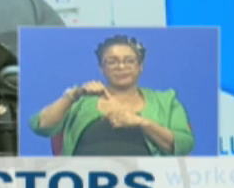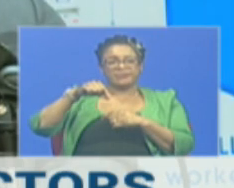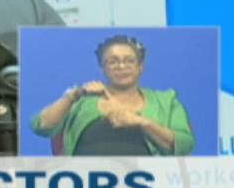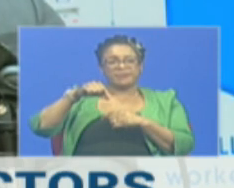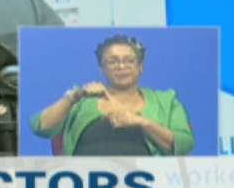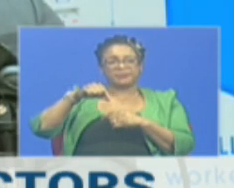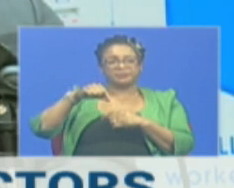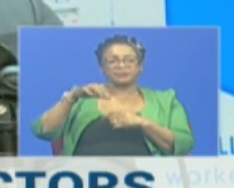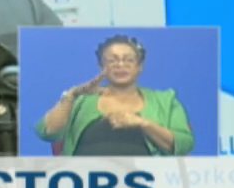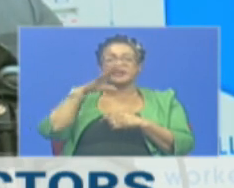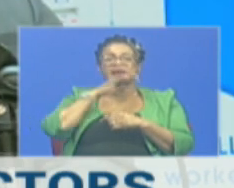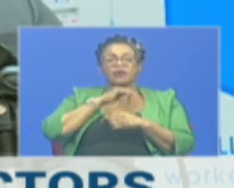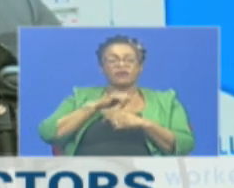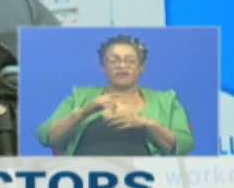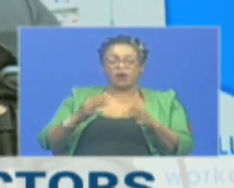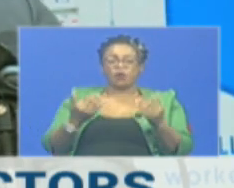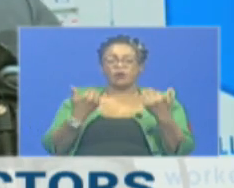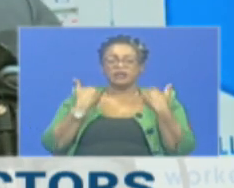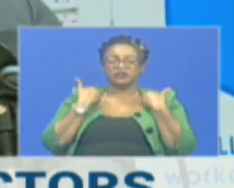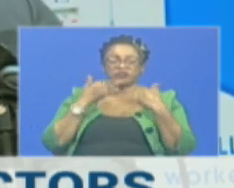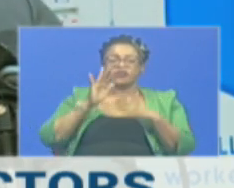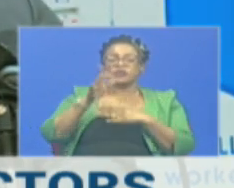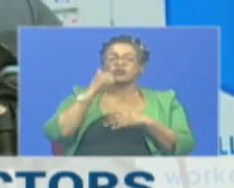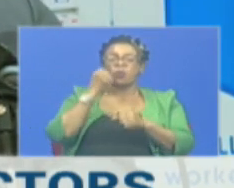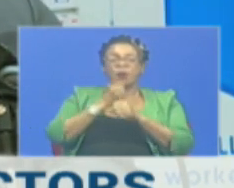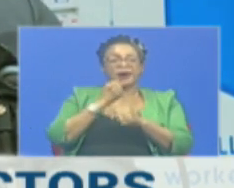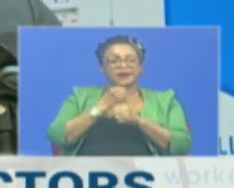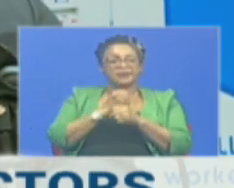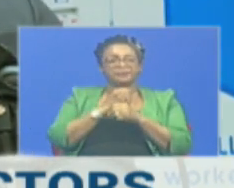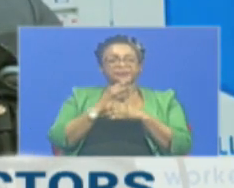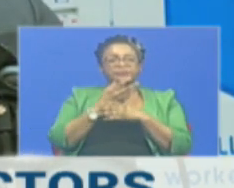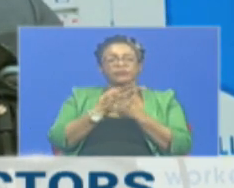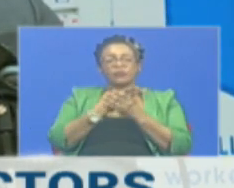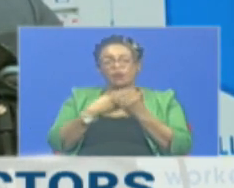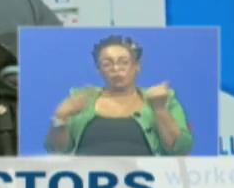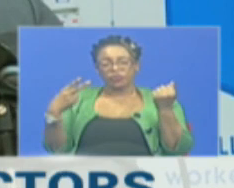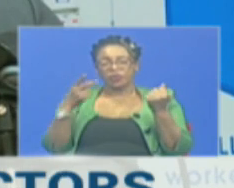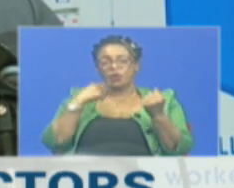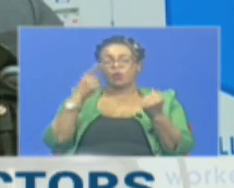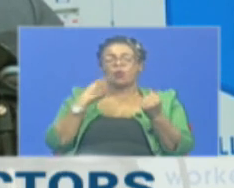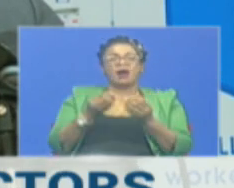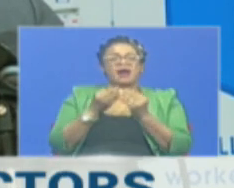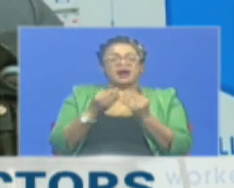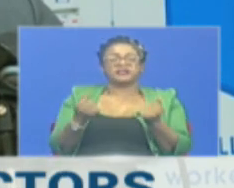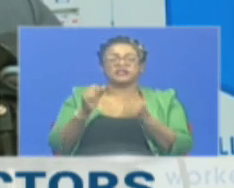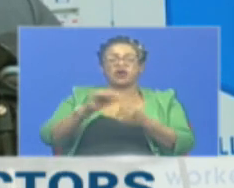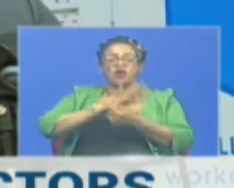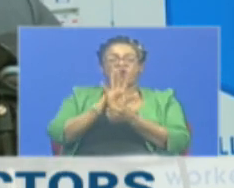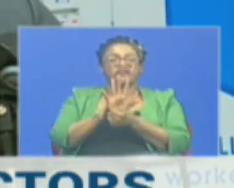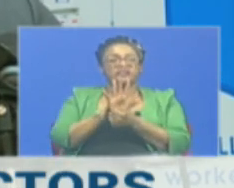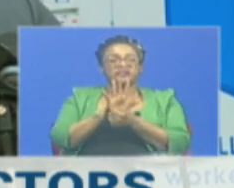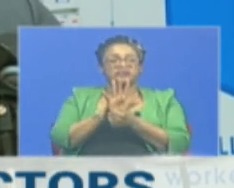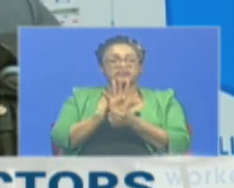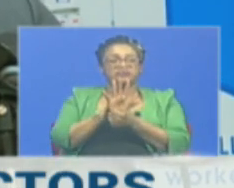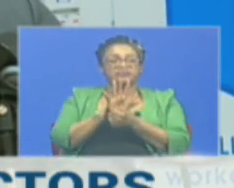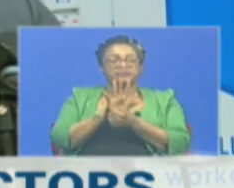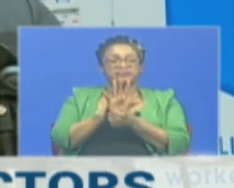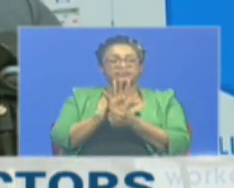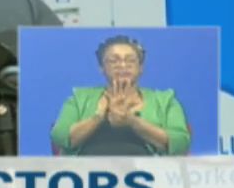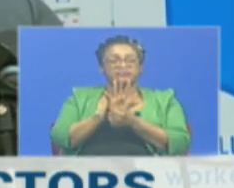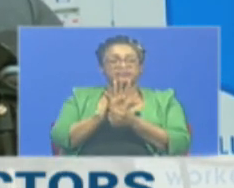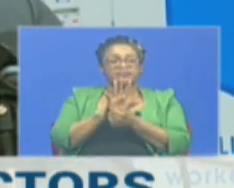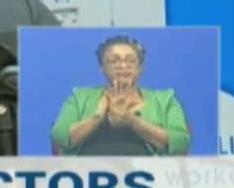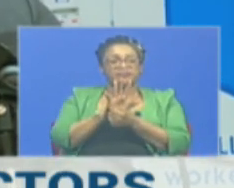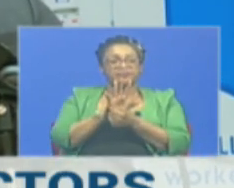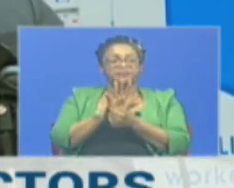lack of accommodation for healthcare workers, more specifically those who are handling confirmed COVID-19 patients. They